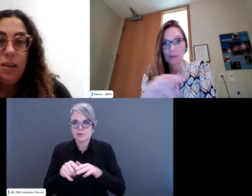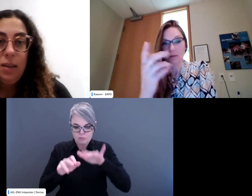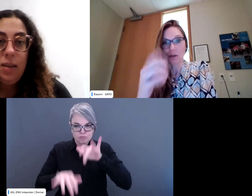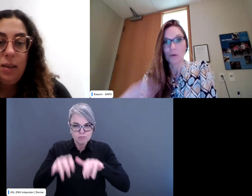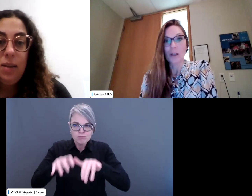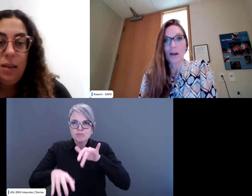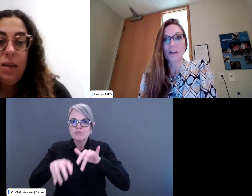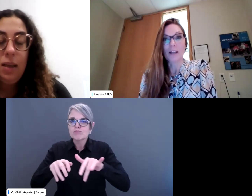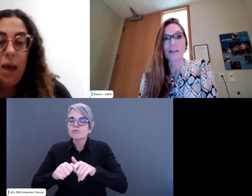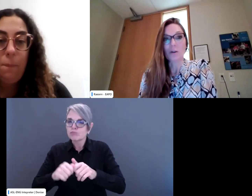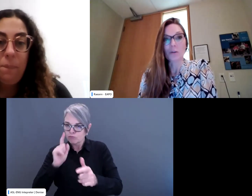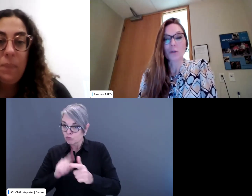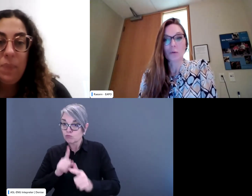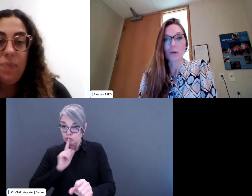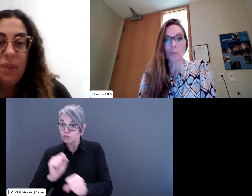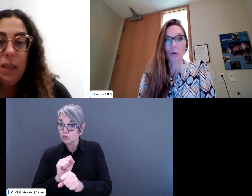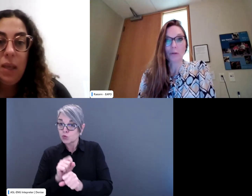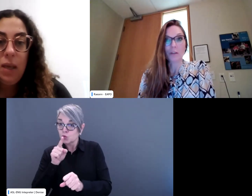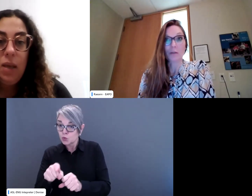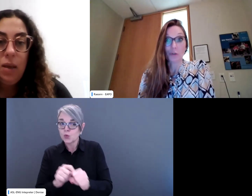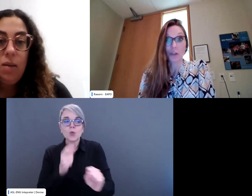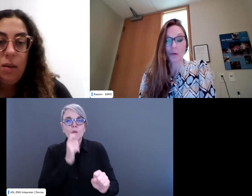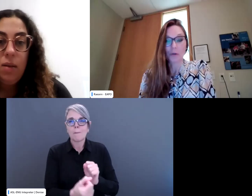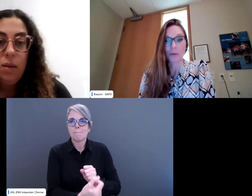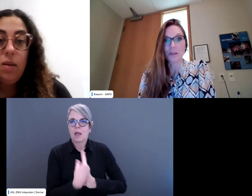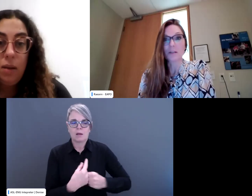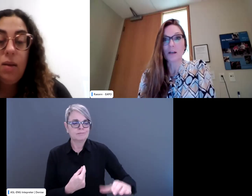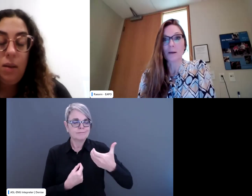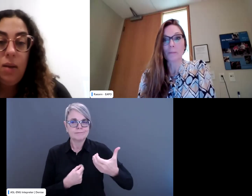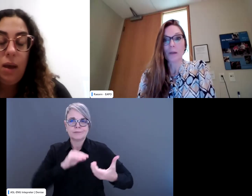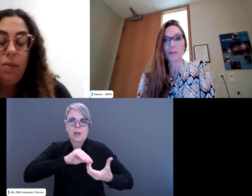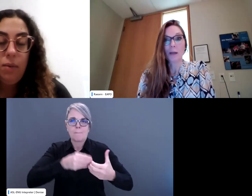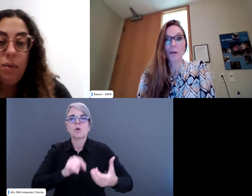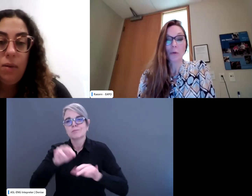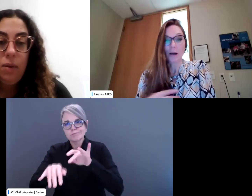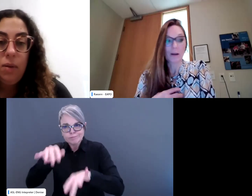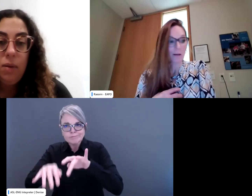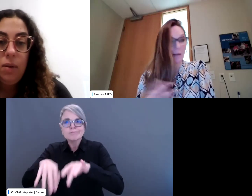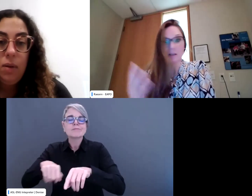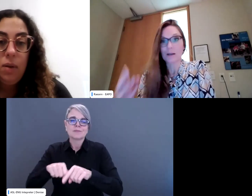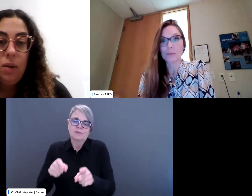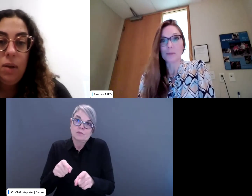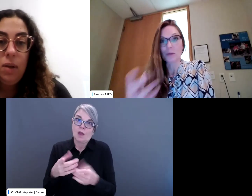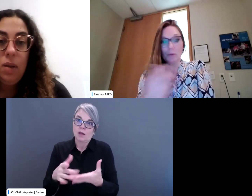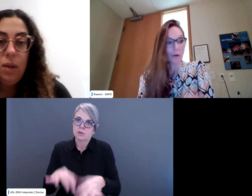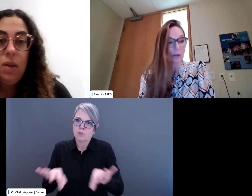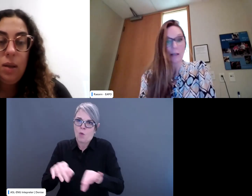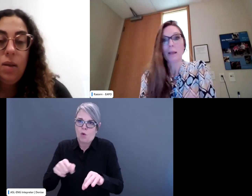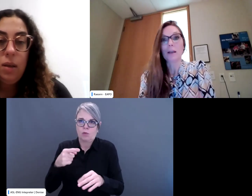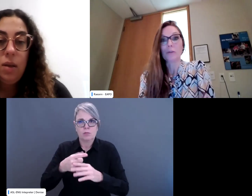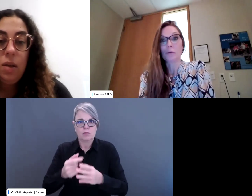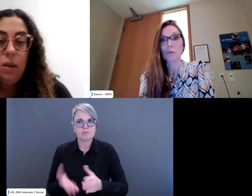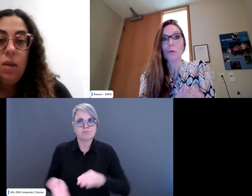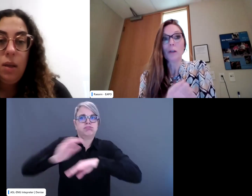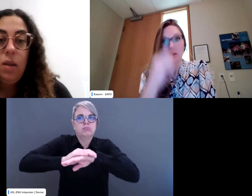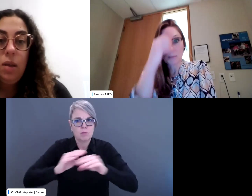text you to, I think Yeah. that's also important for security reasons. Yeah. To me, I know that I have that set up, especially with our online